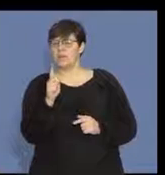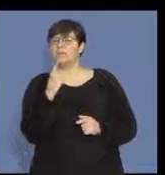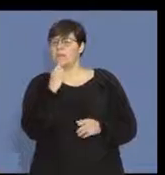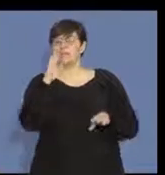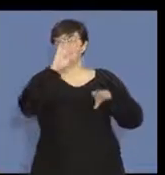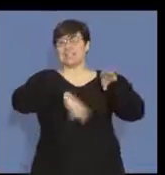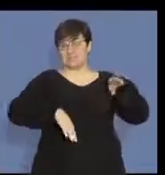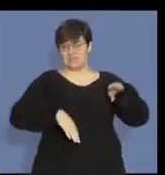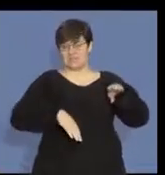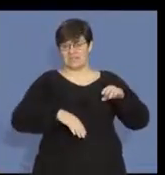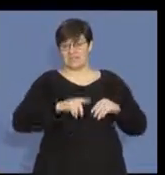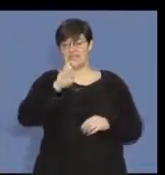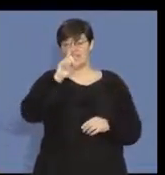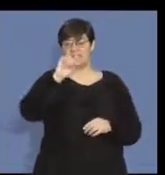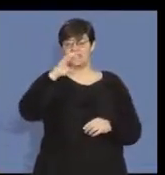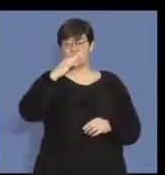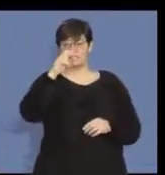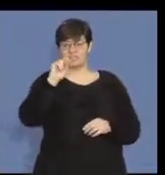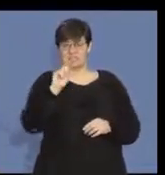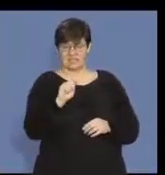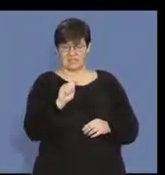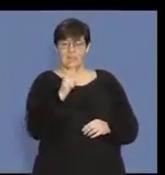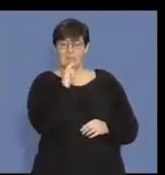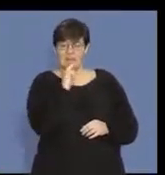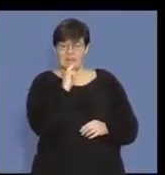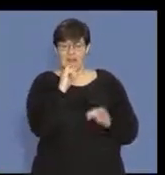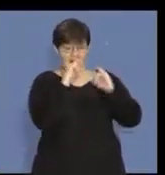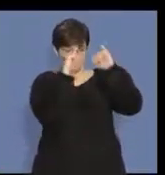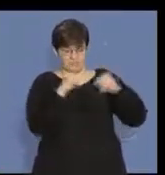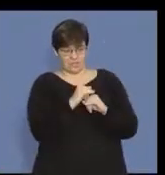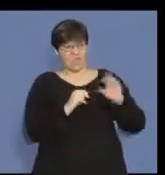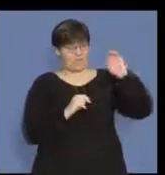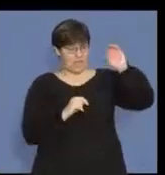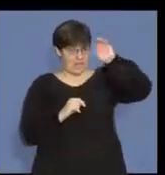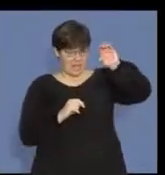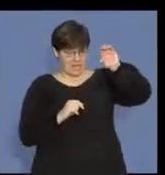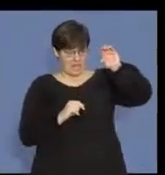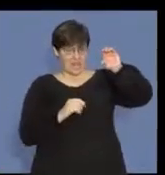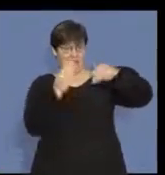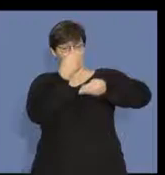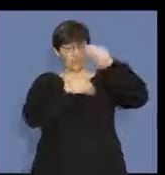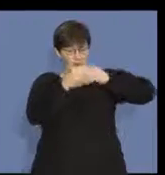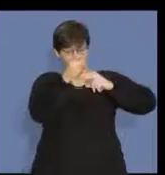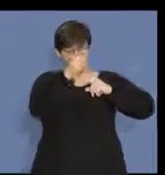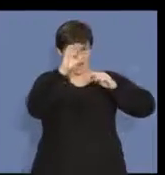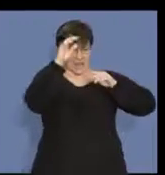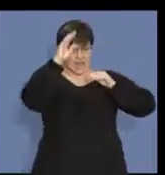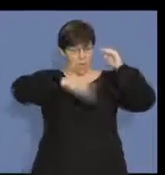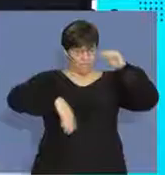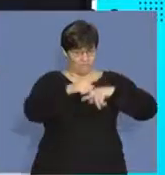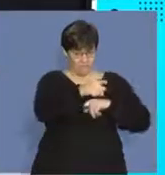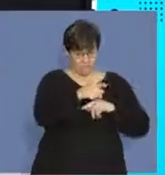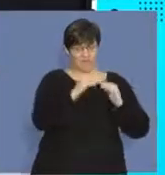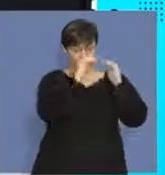4641? The 4641 is now the net invoice price, meaning after you've worked out the trade